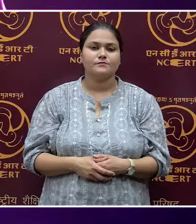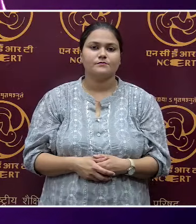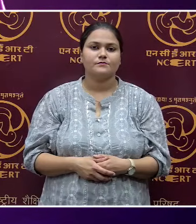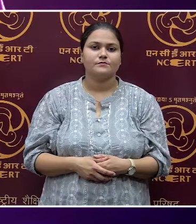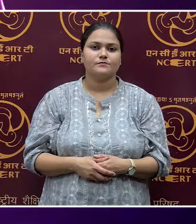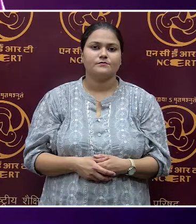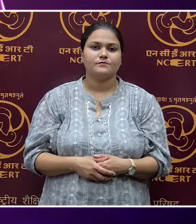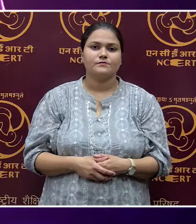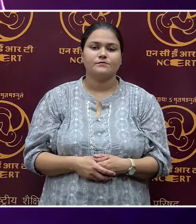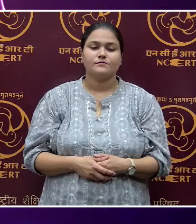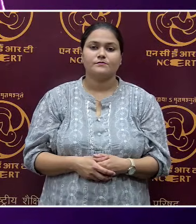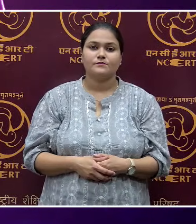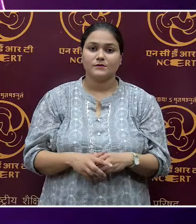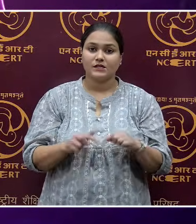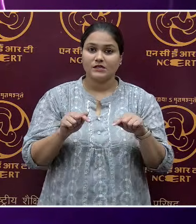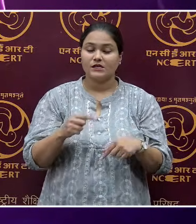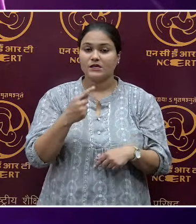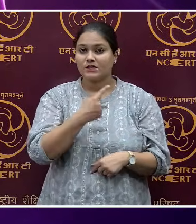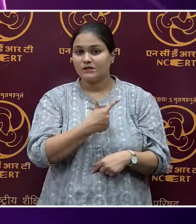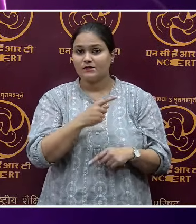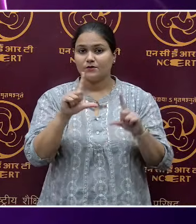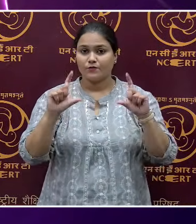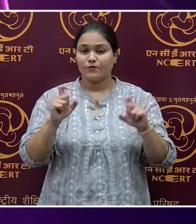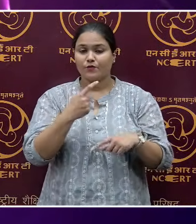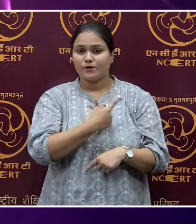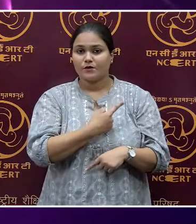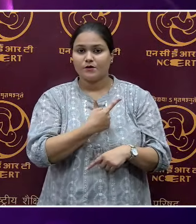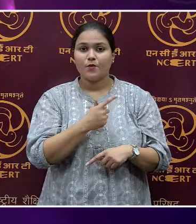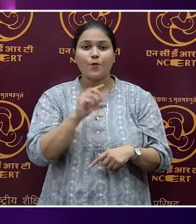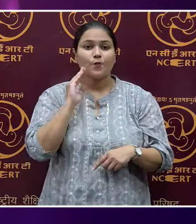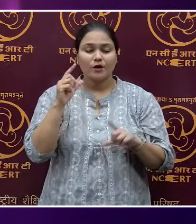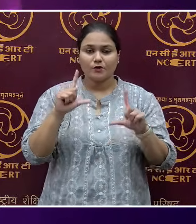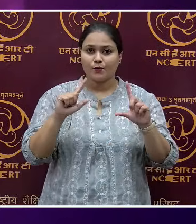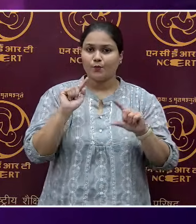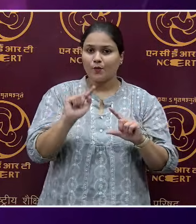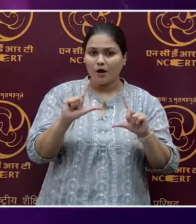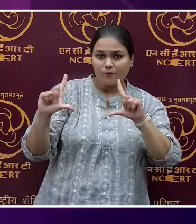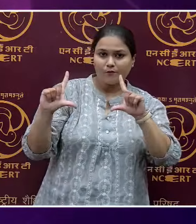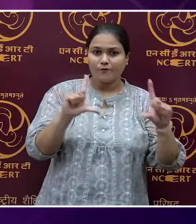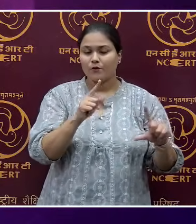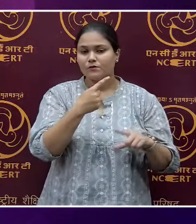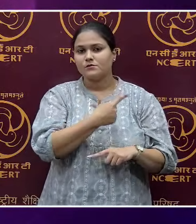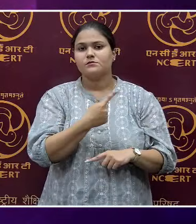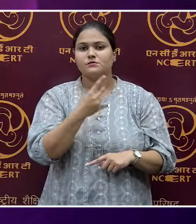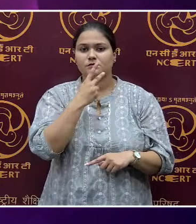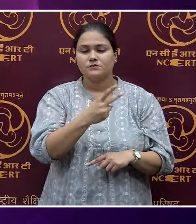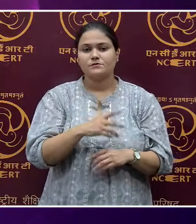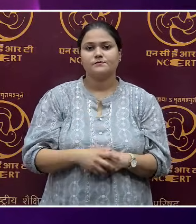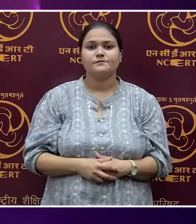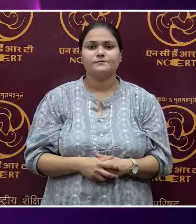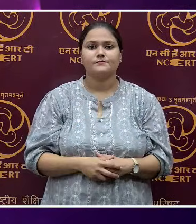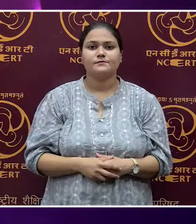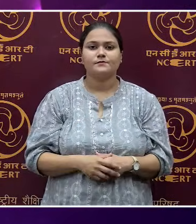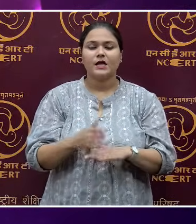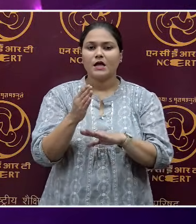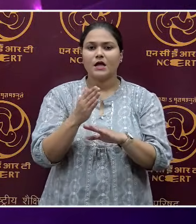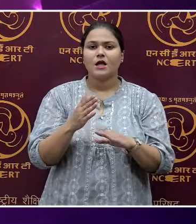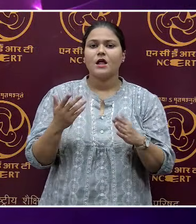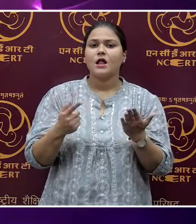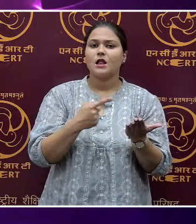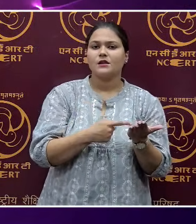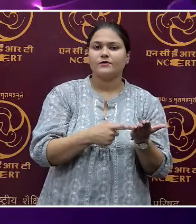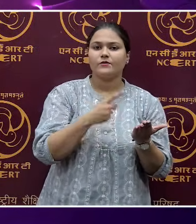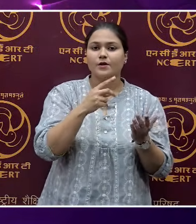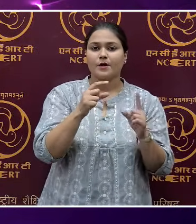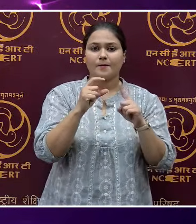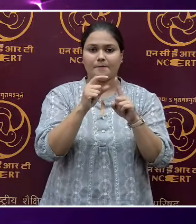Yeah. So this is the interface when you click on the simulation part. So here you can see on the left hand side there is a Python